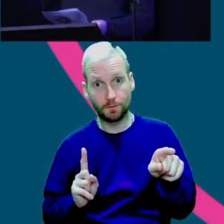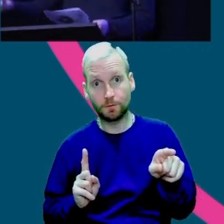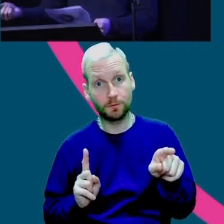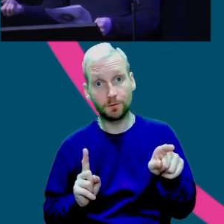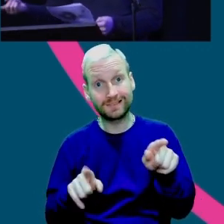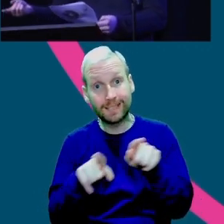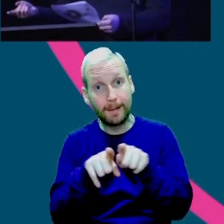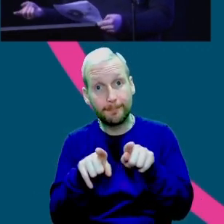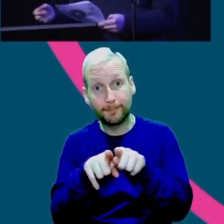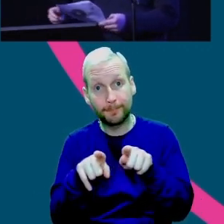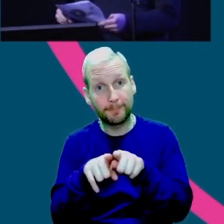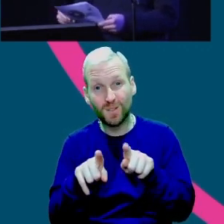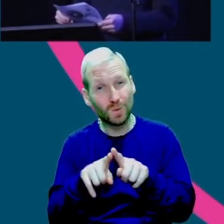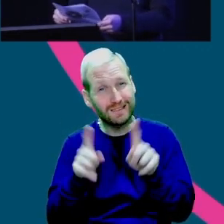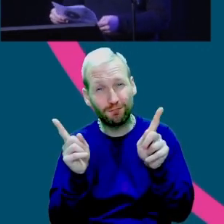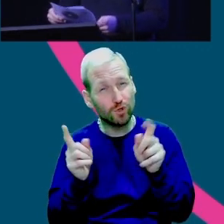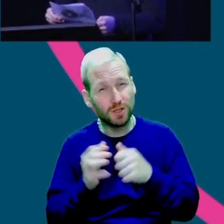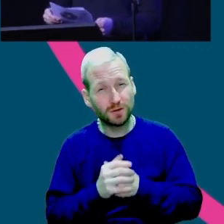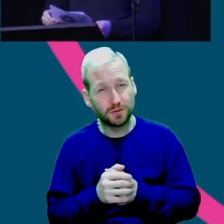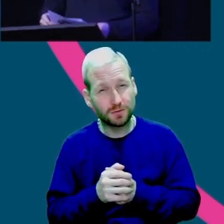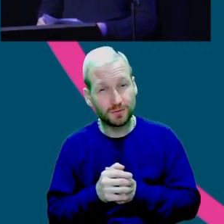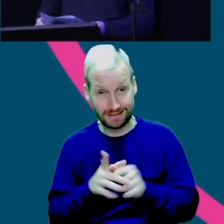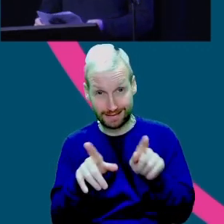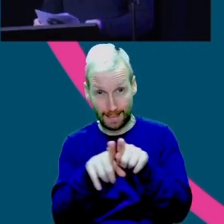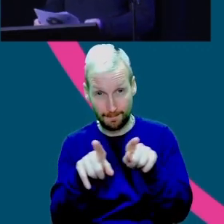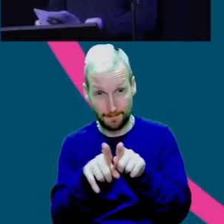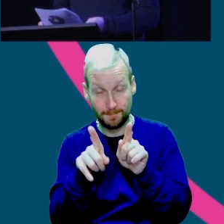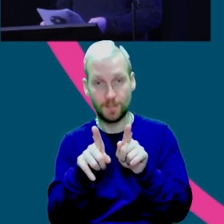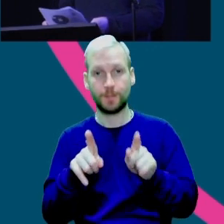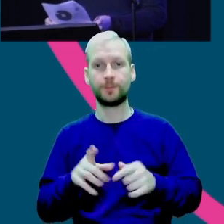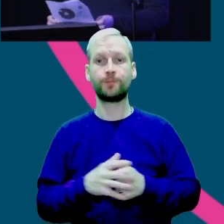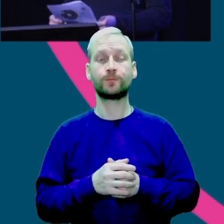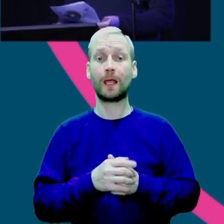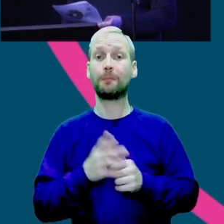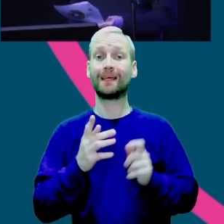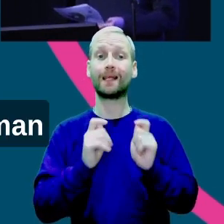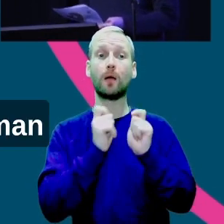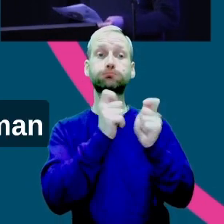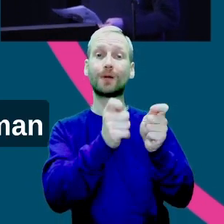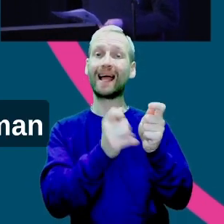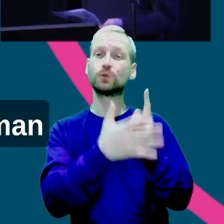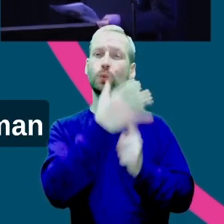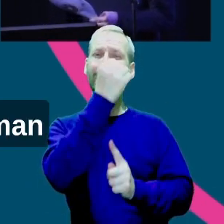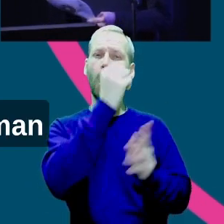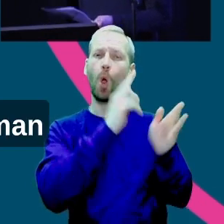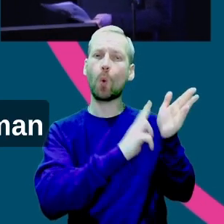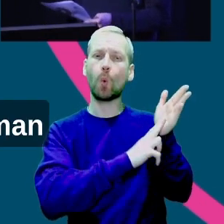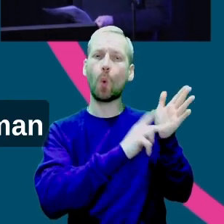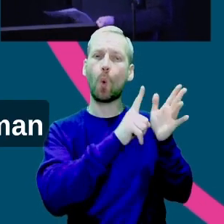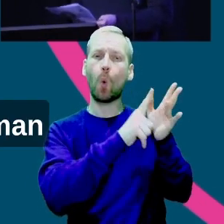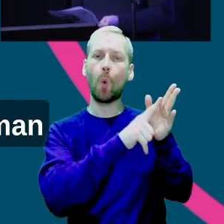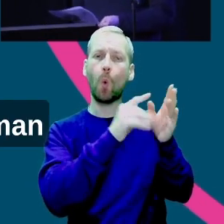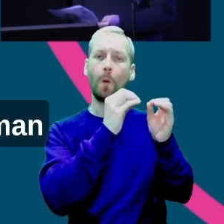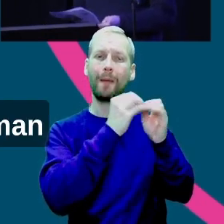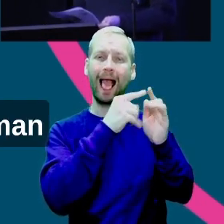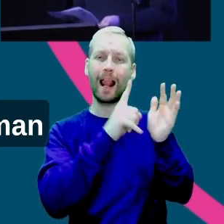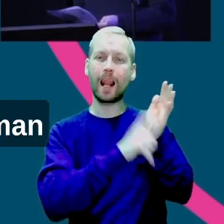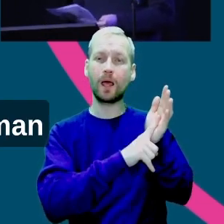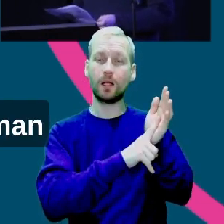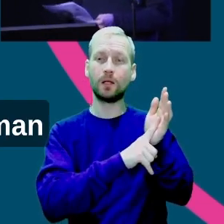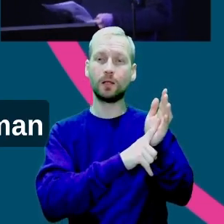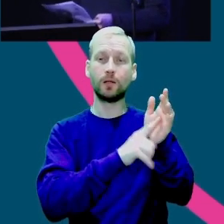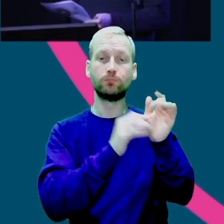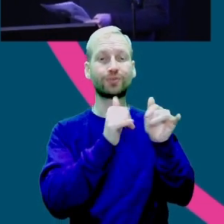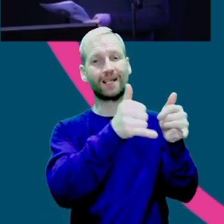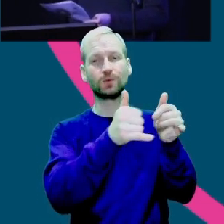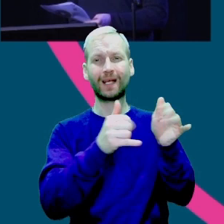So if I could move on one slide. There was a Nobel Prize winner, he's a behavioral economist called Daniel Kahneman,